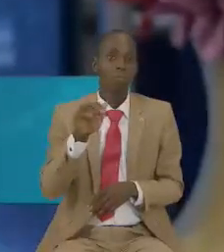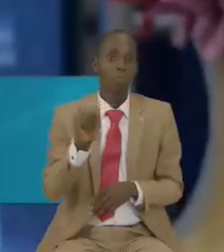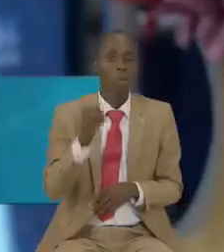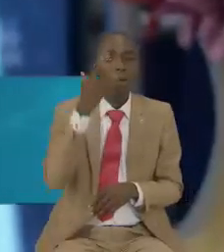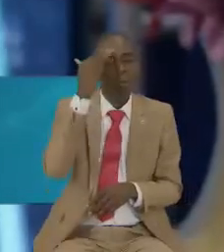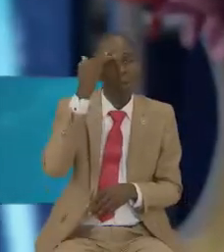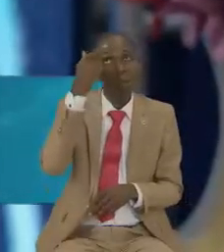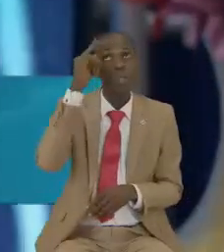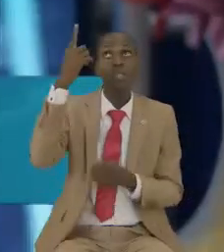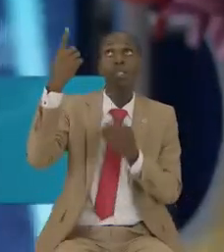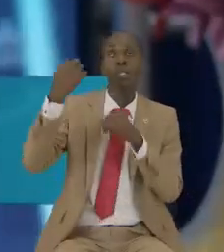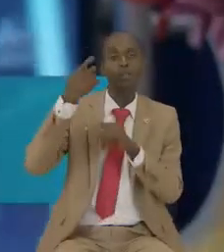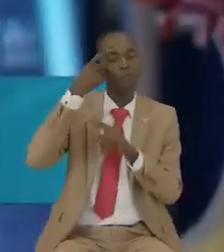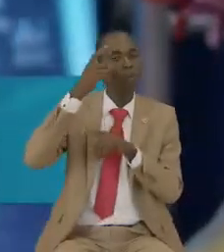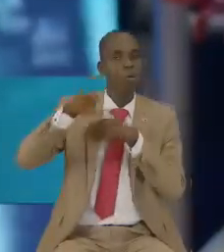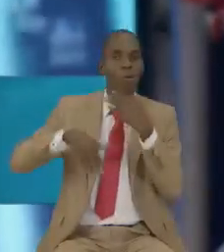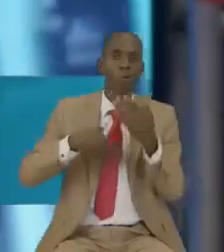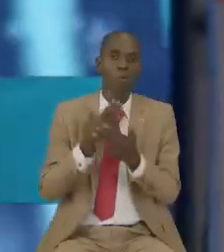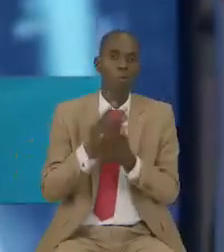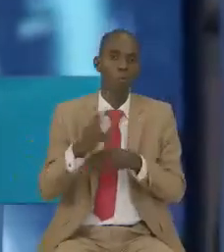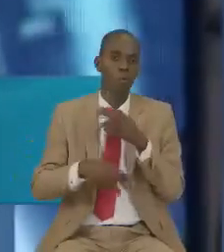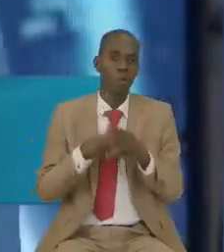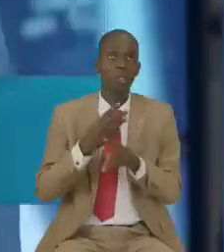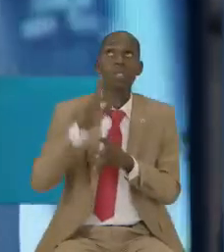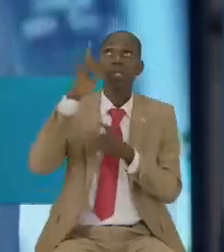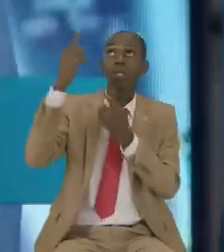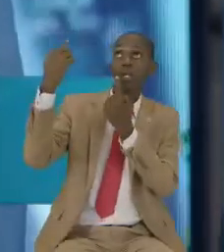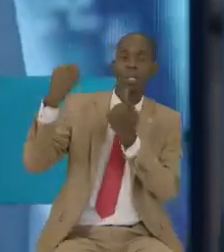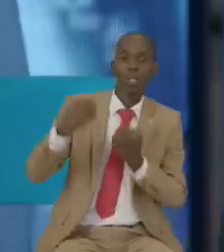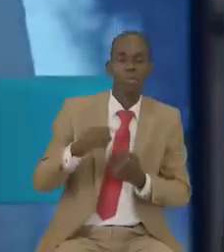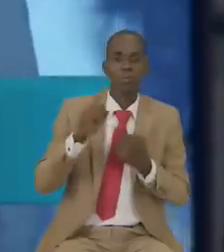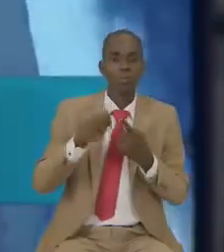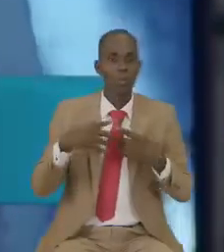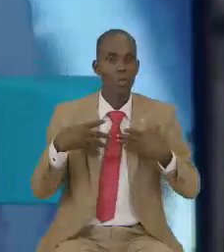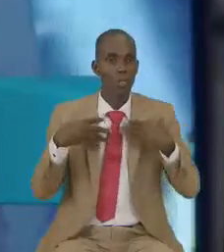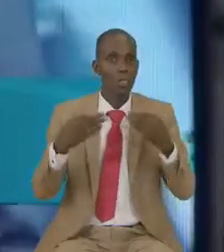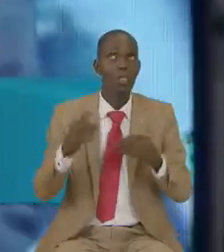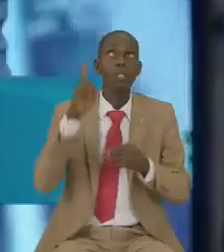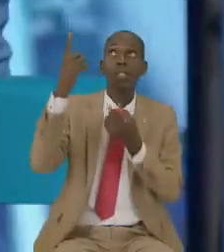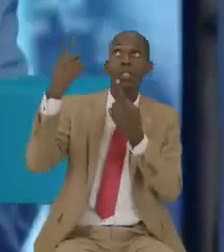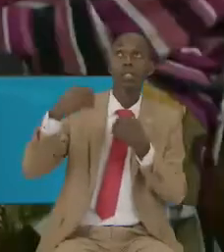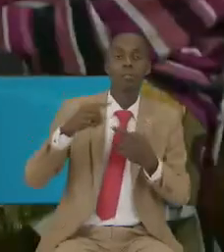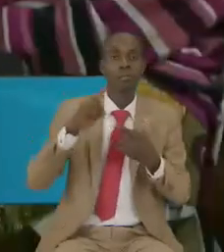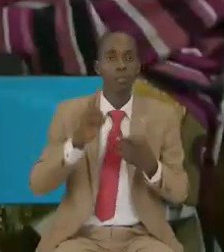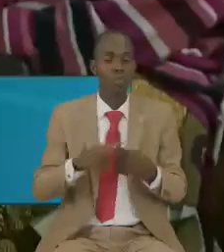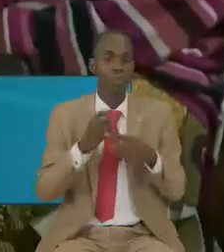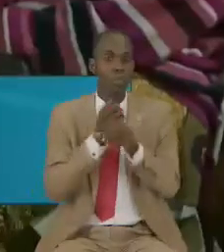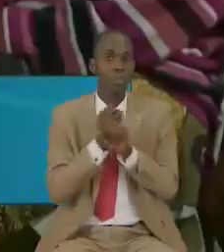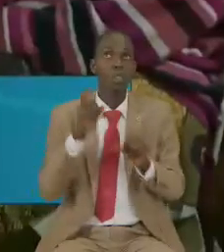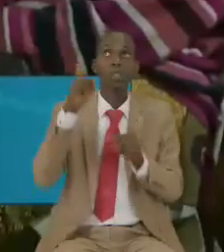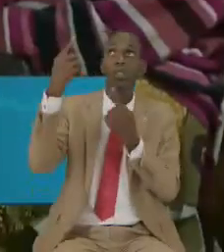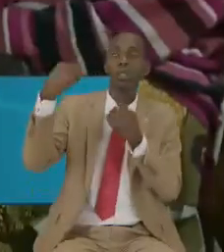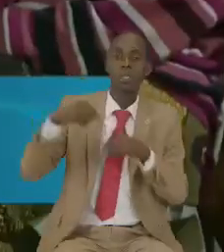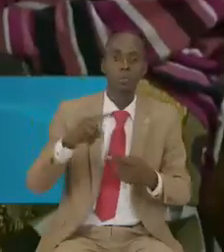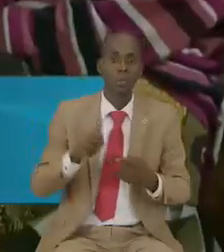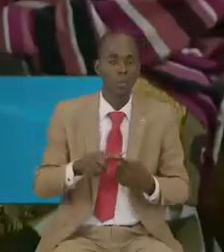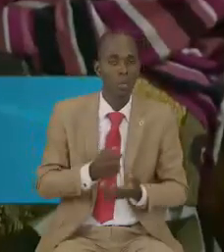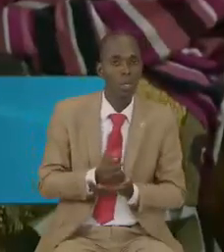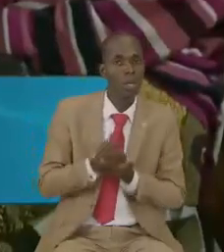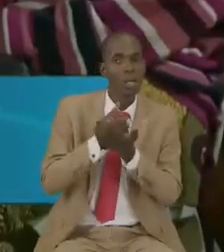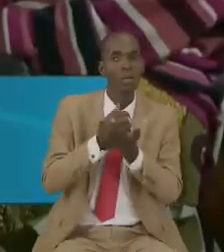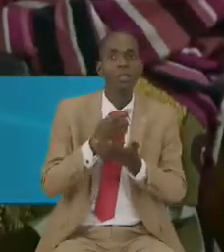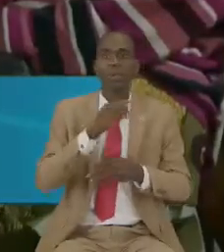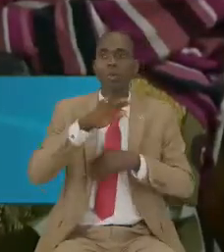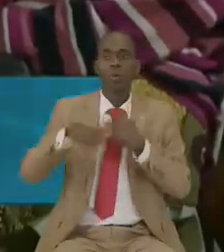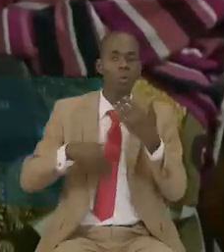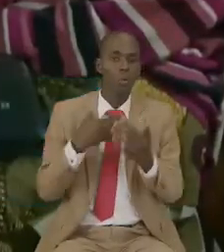whole world. He came to heal. He came to save. He came to help the whole